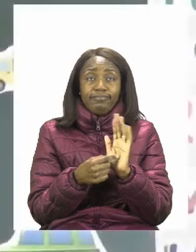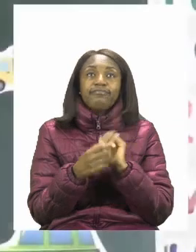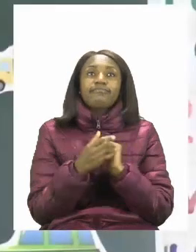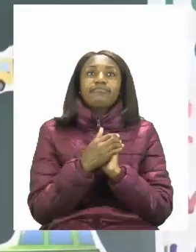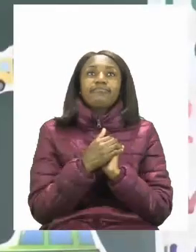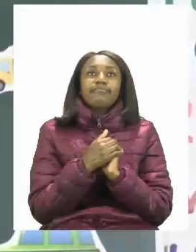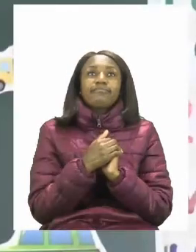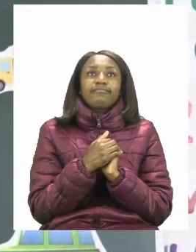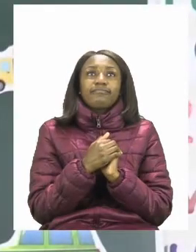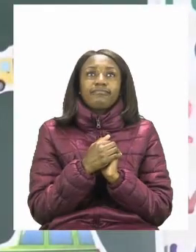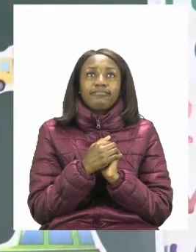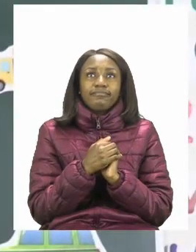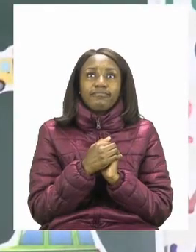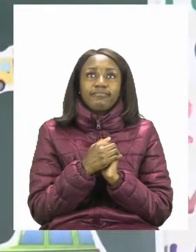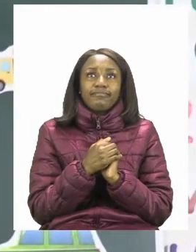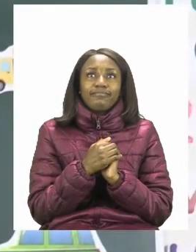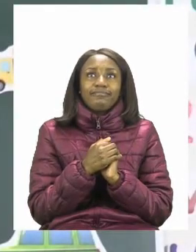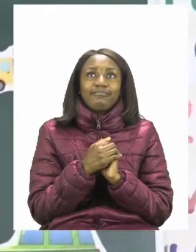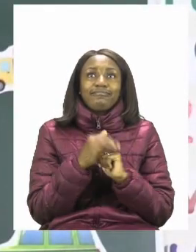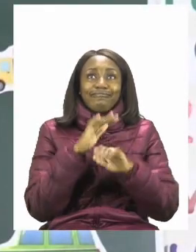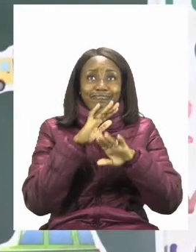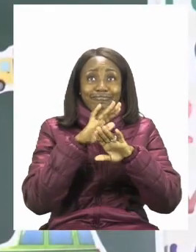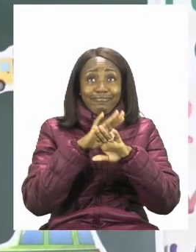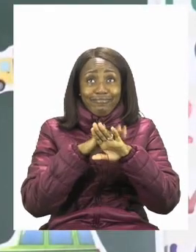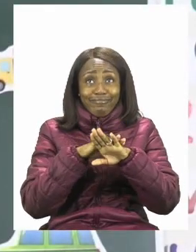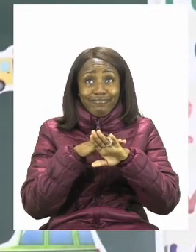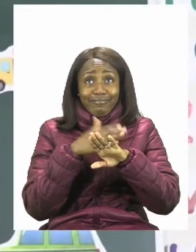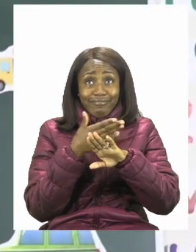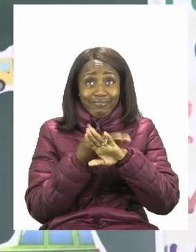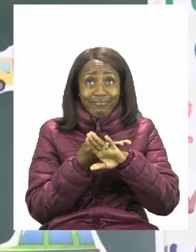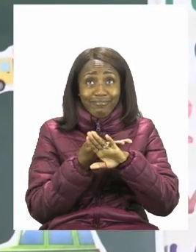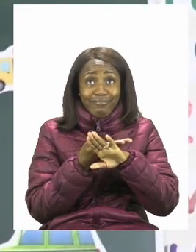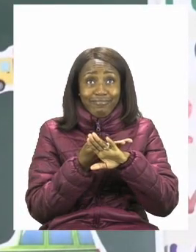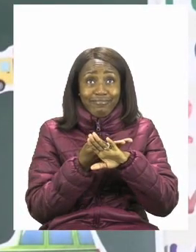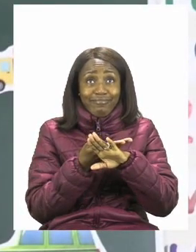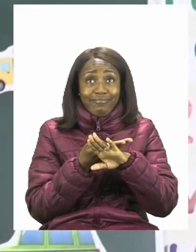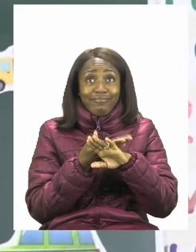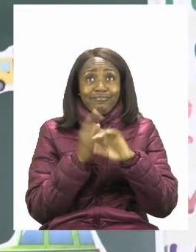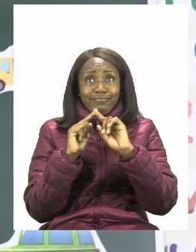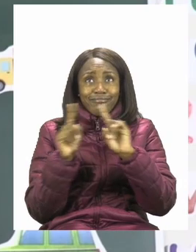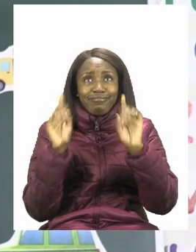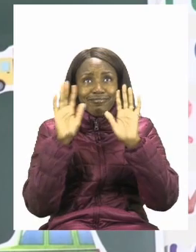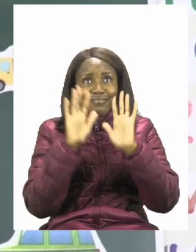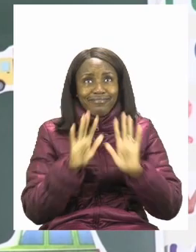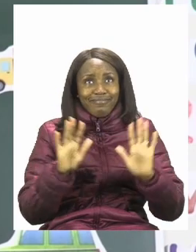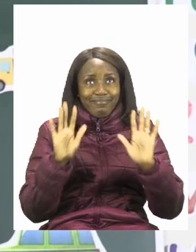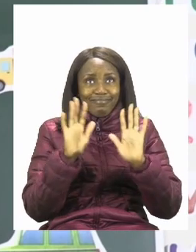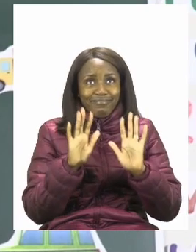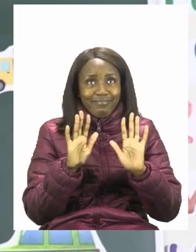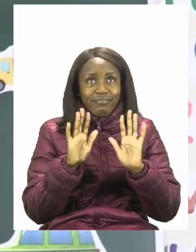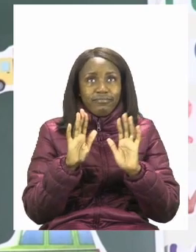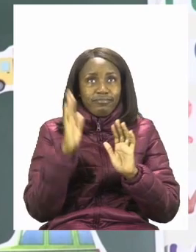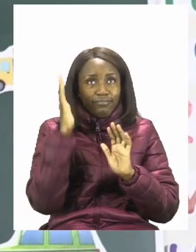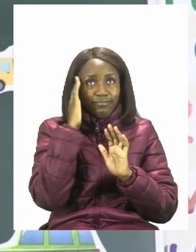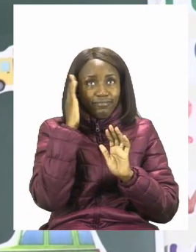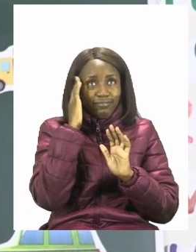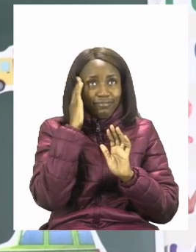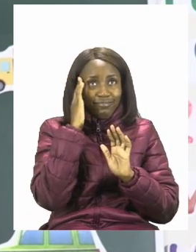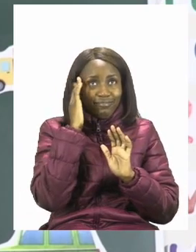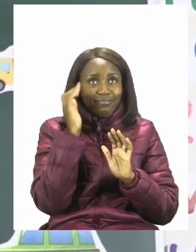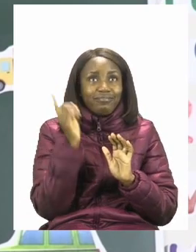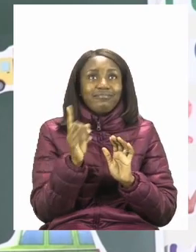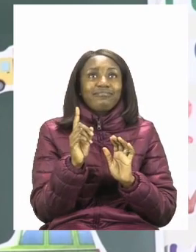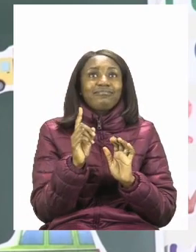pictures with different colors that can give you an idea as to what